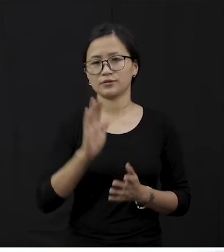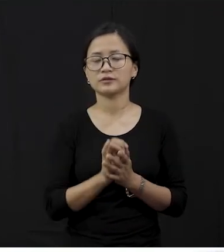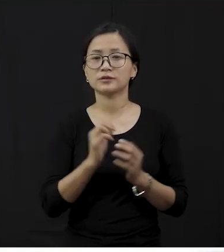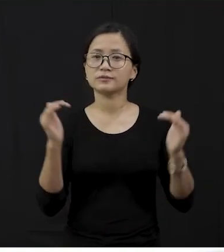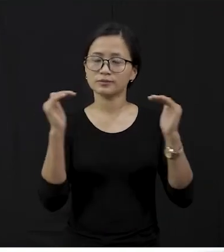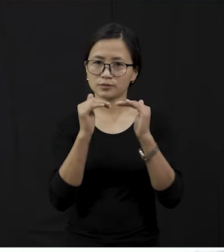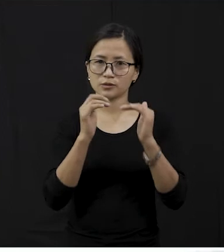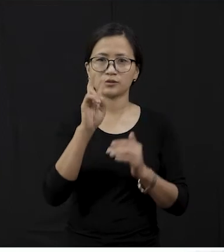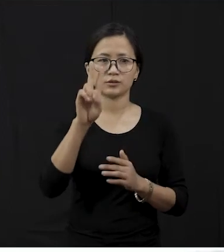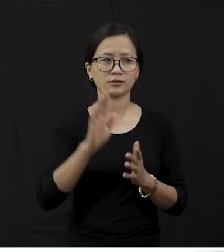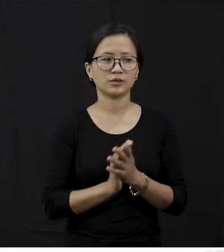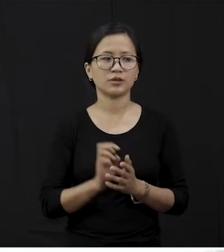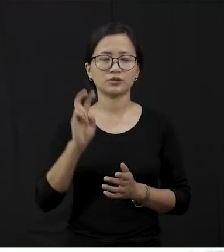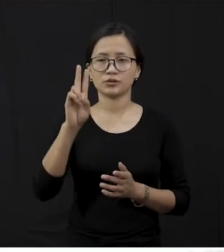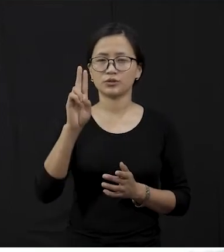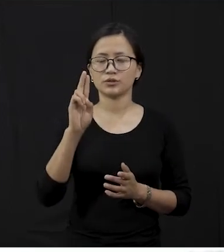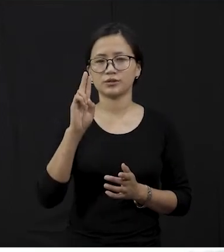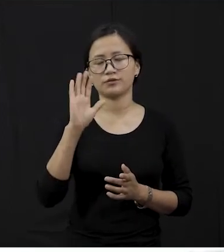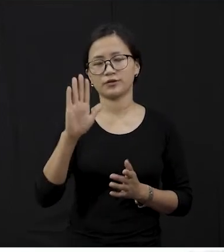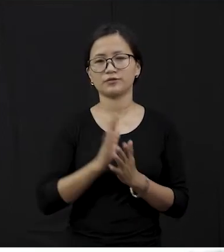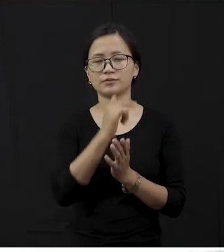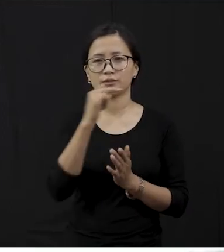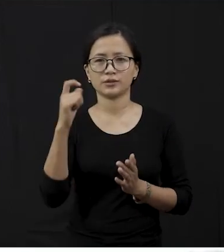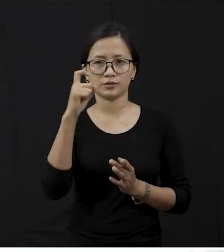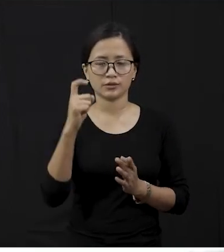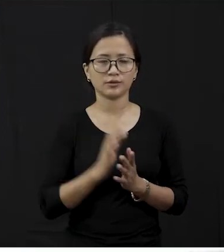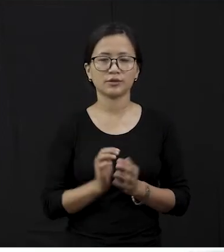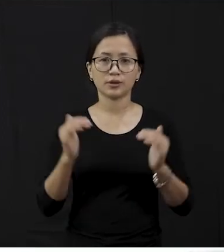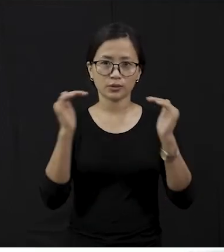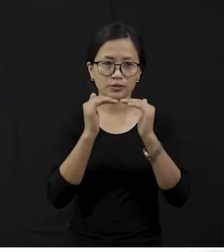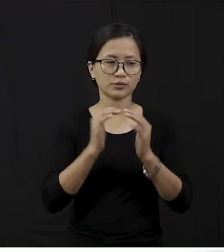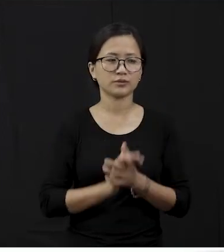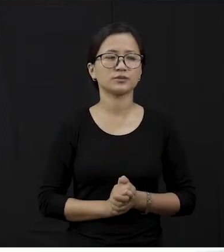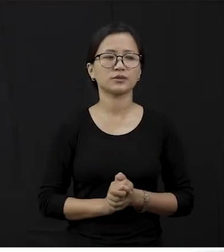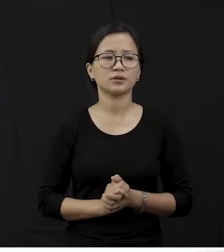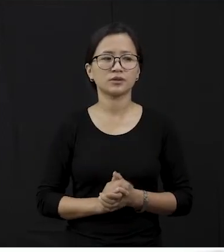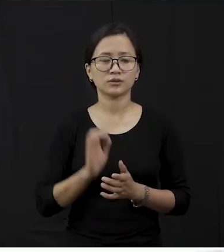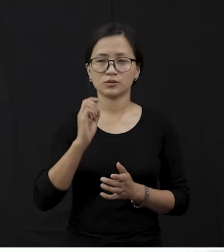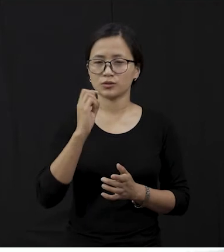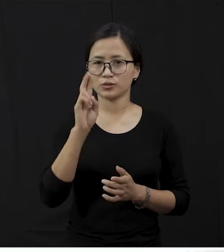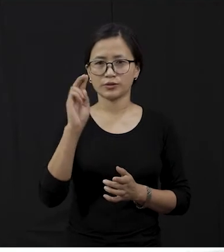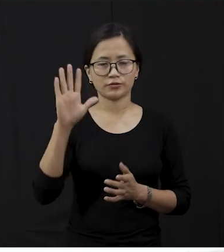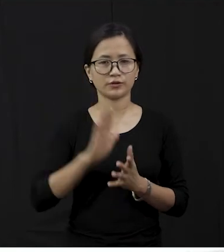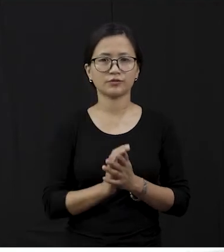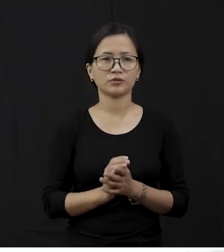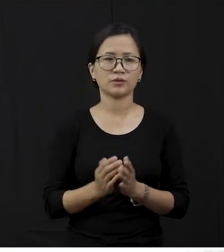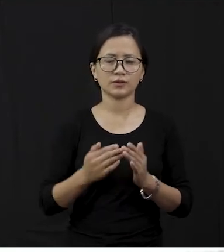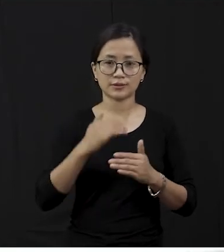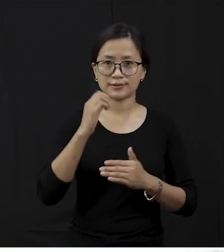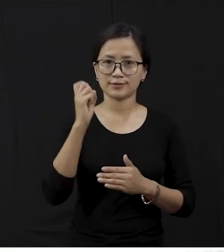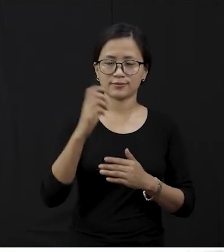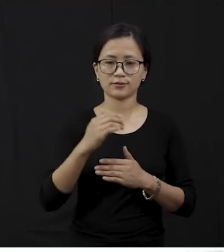Then, 25 minus 7. First, you have to start from 25. Go back 7 steps. Then